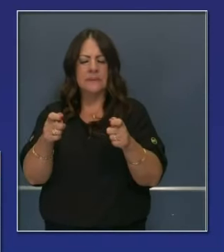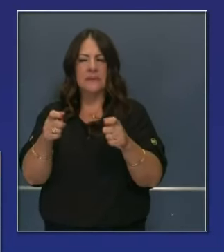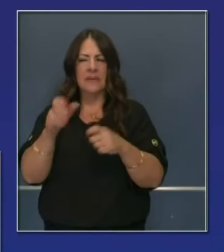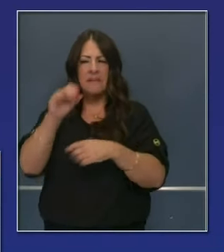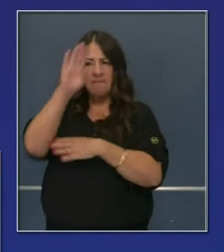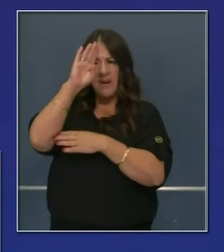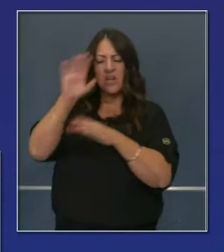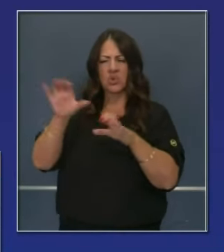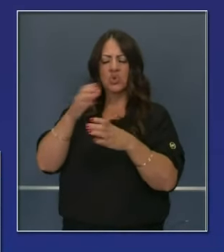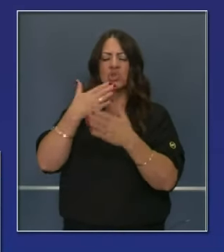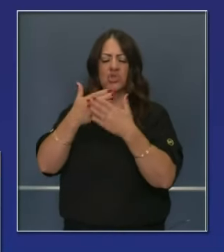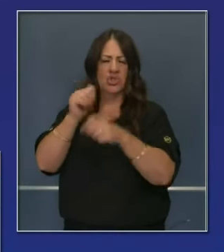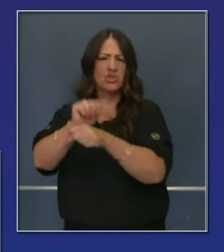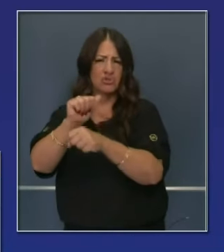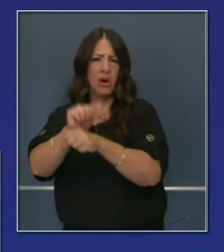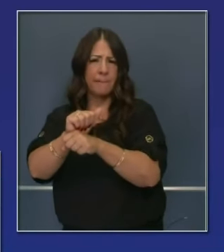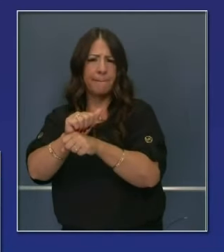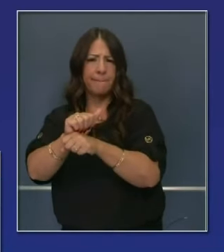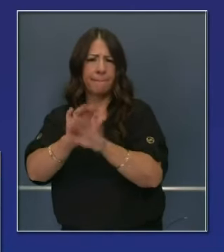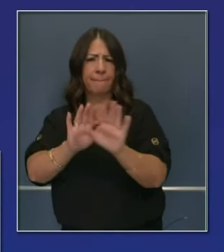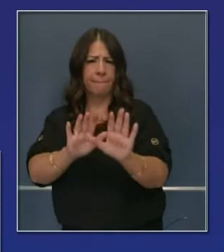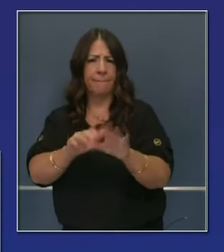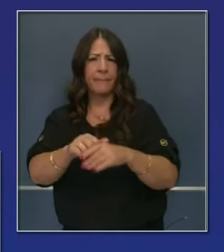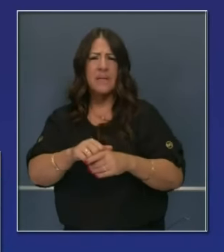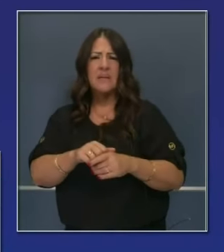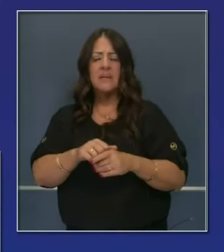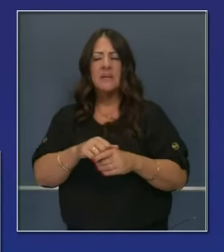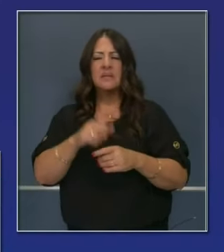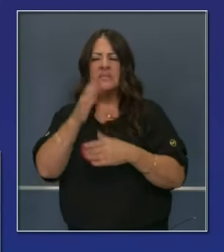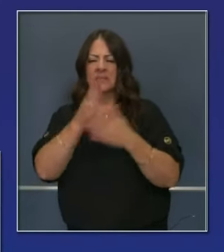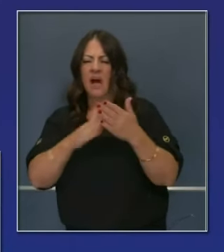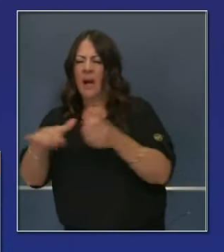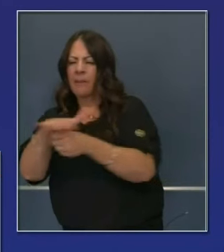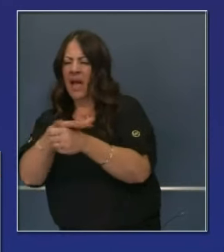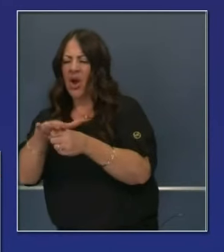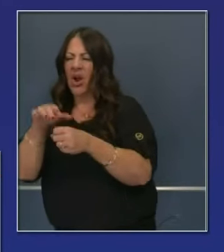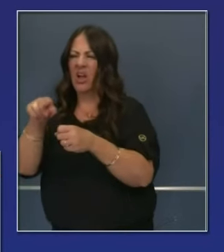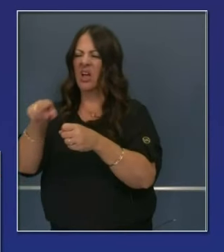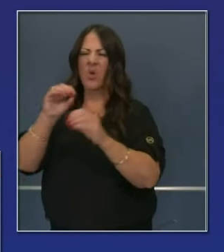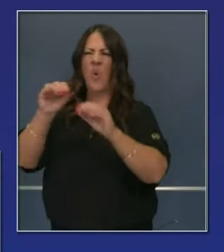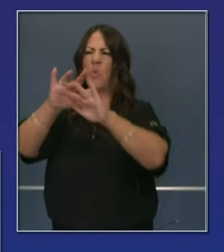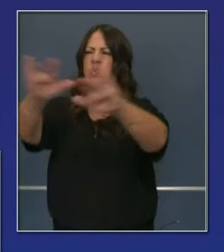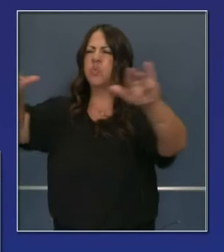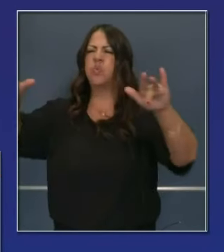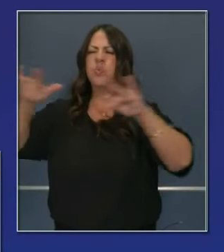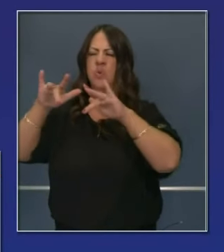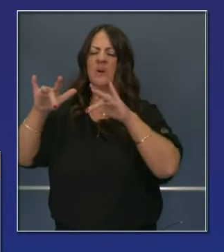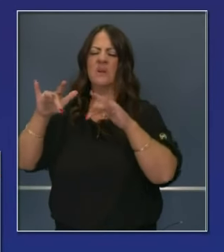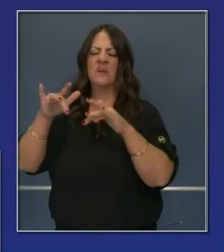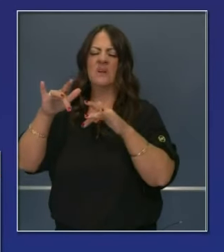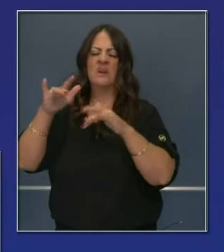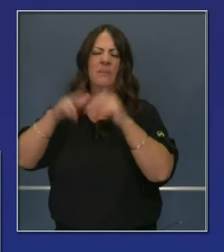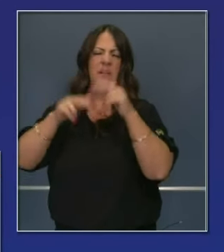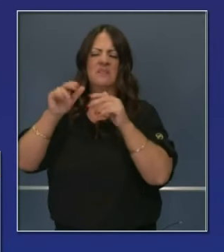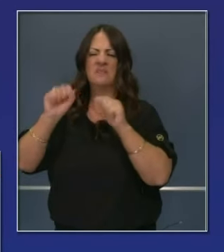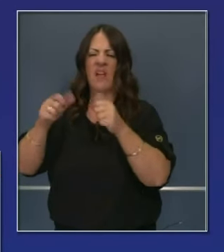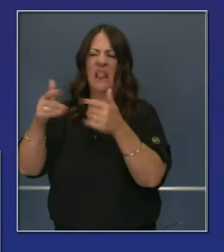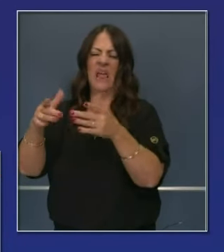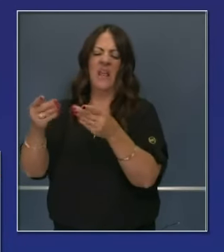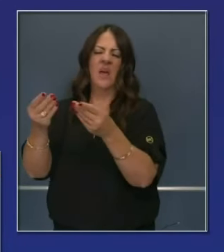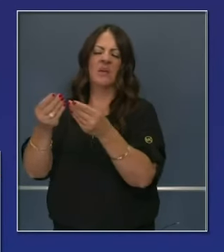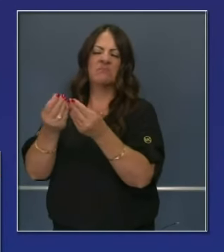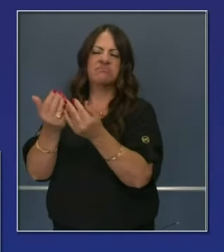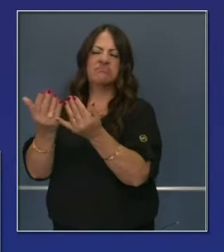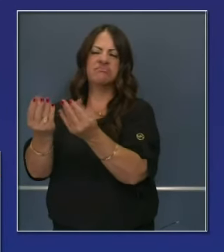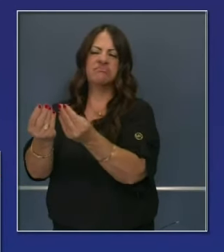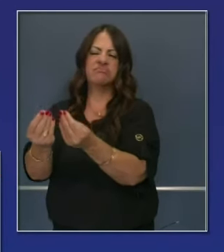that fire. Some areas of the creek fire that they're just allowing to burn, safely burn, but nonetheless, containment